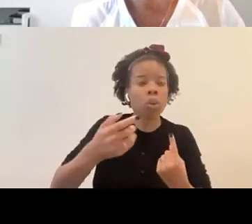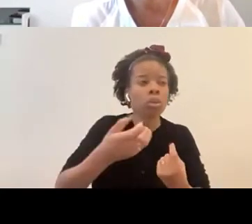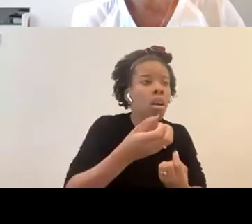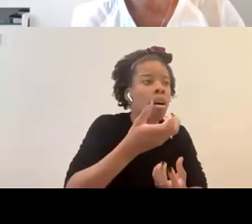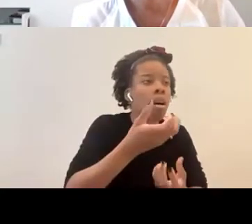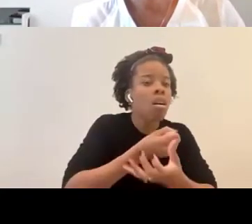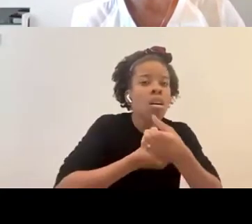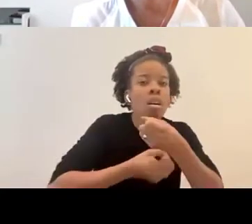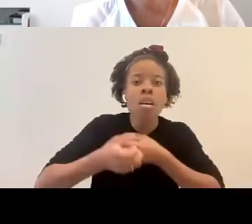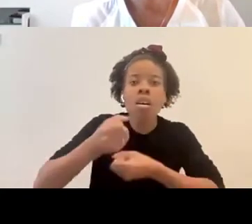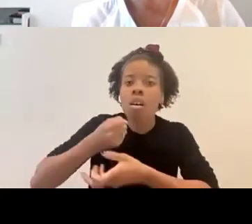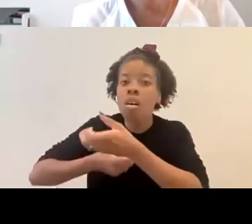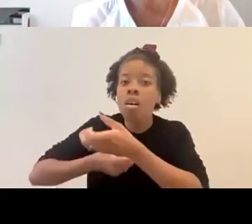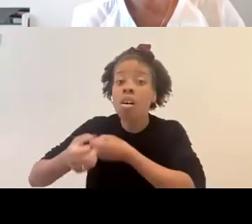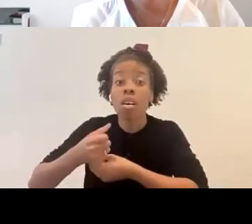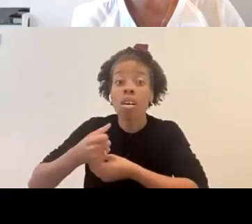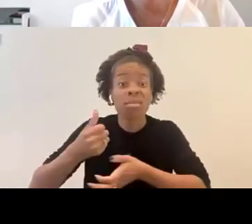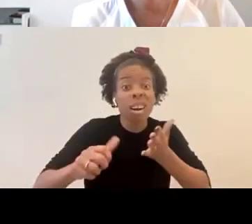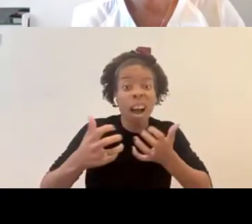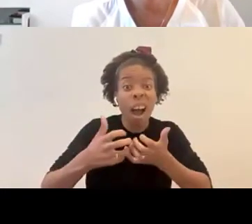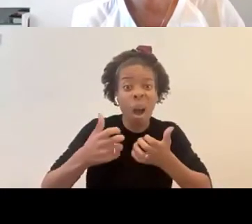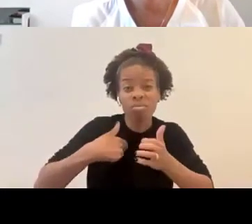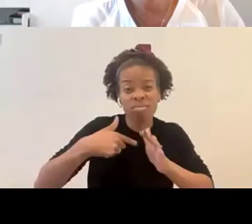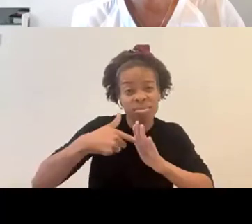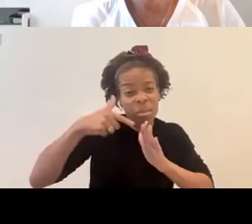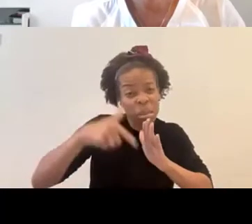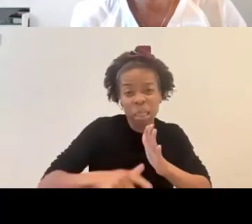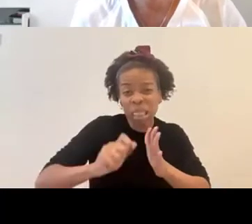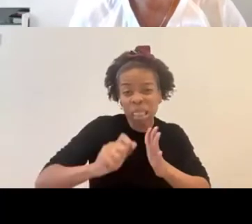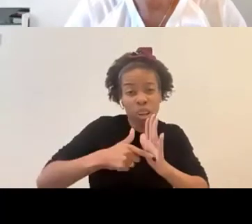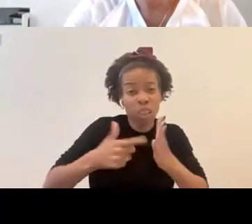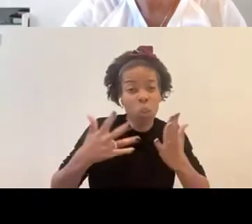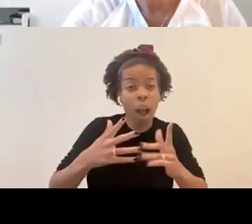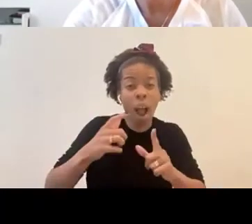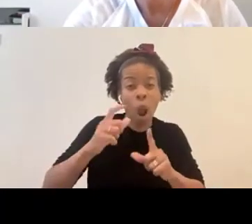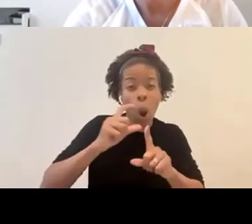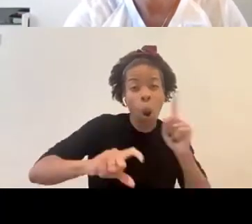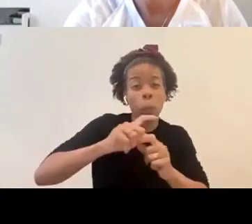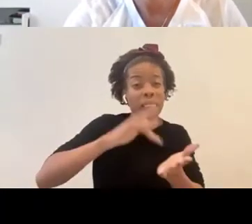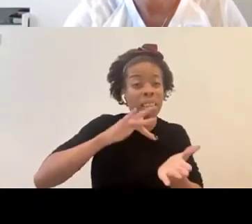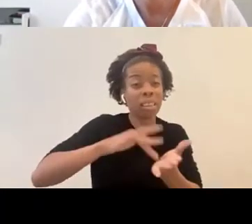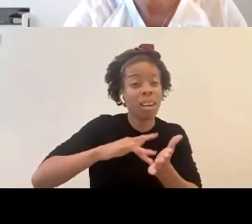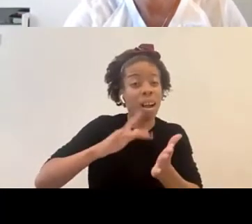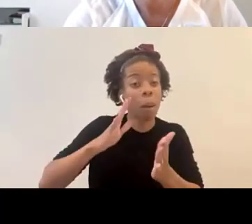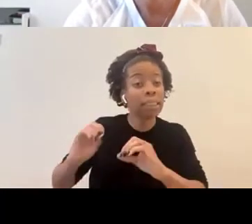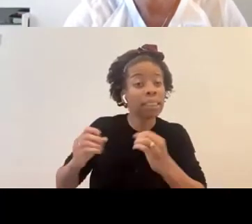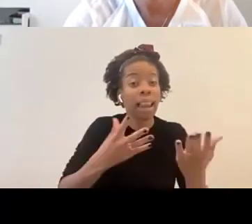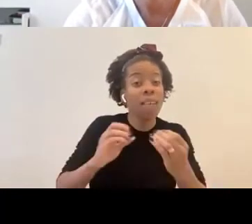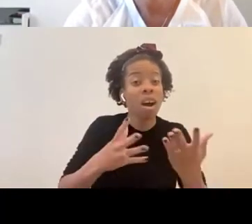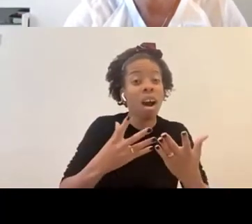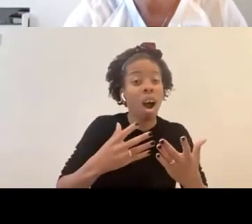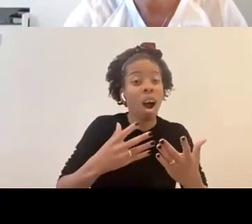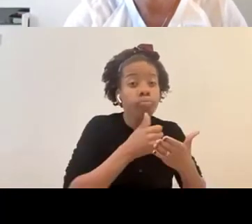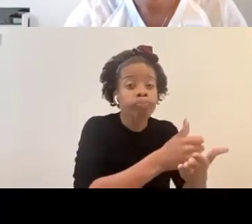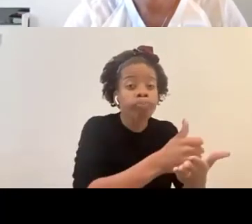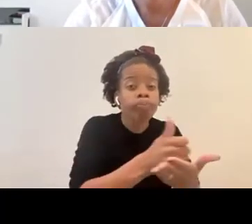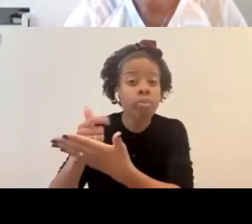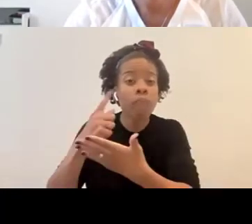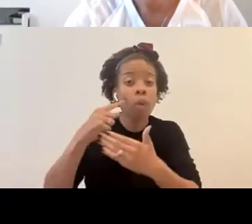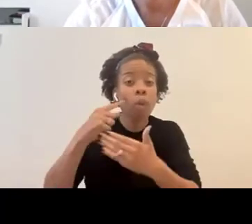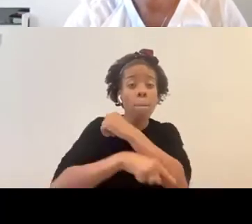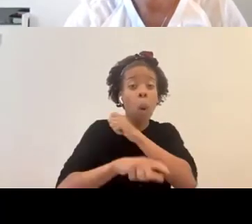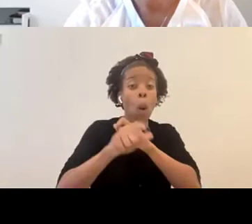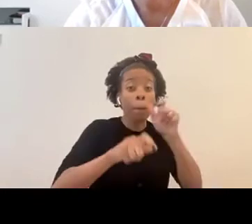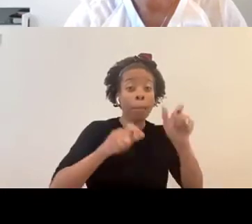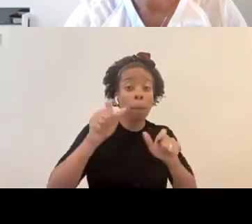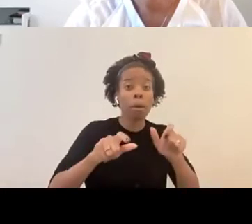in a community center that did projects that delivered services to poor people in general and to poor